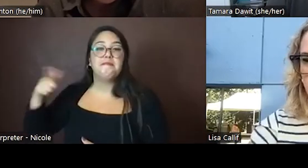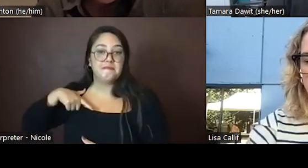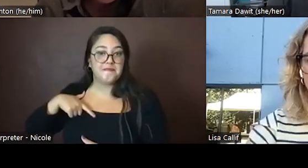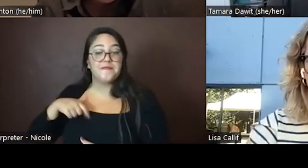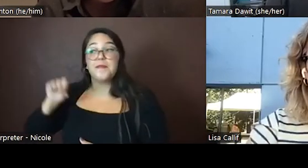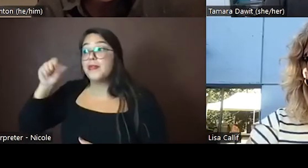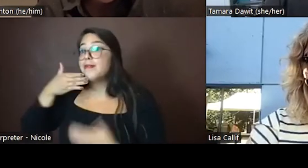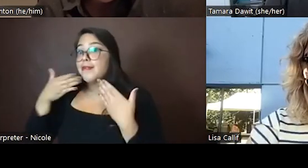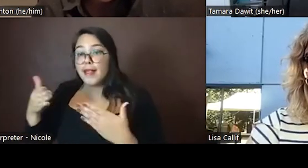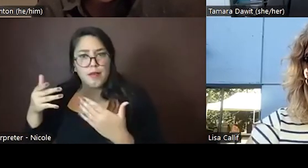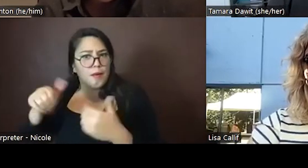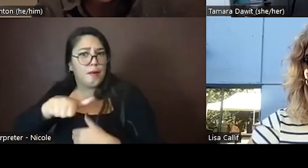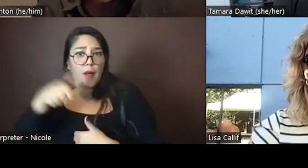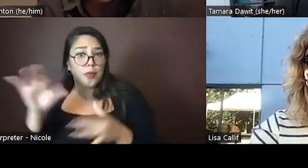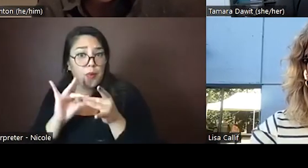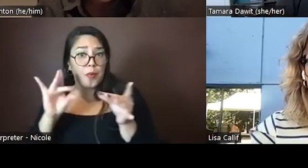one thing that